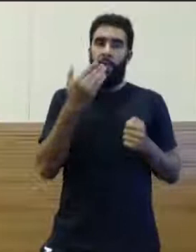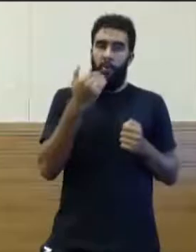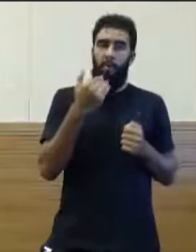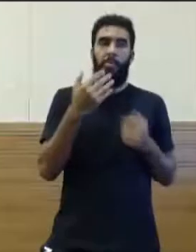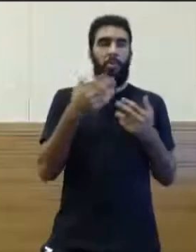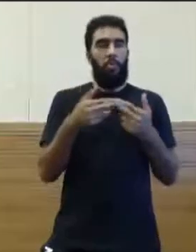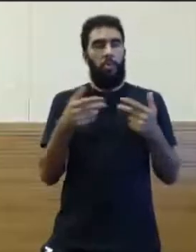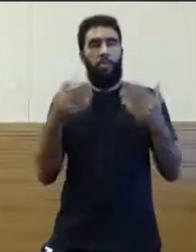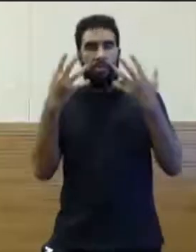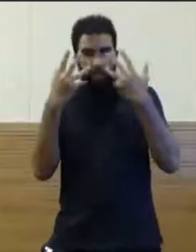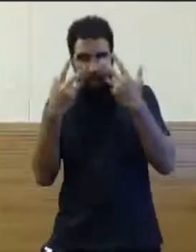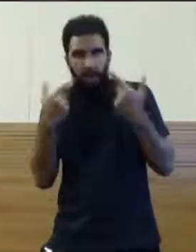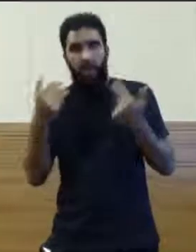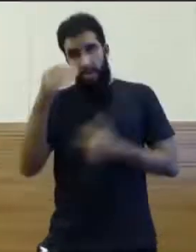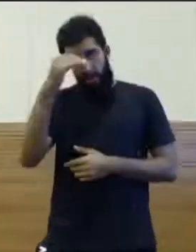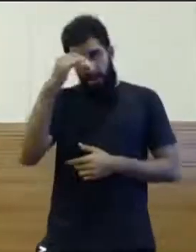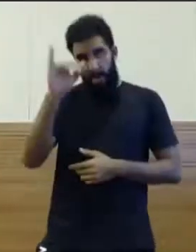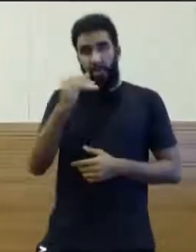to base